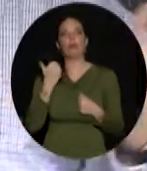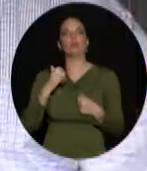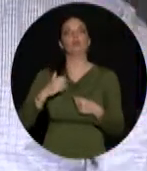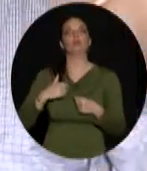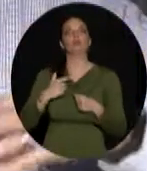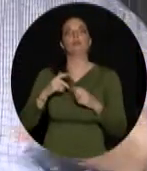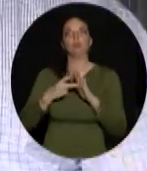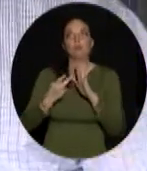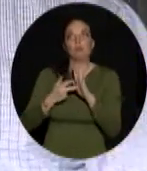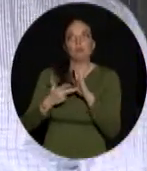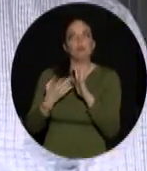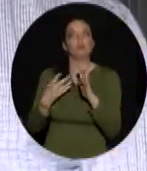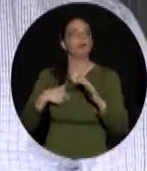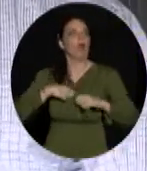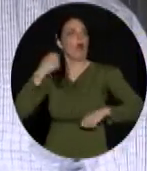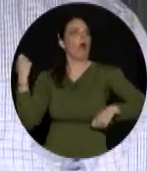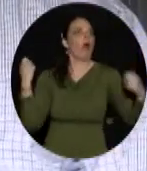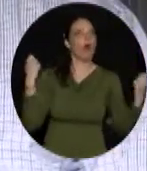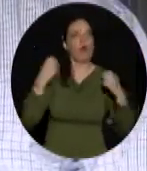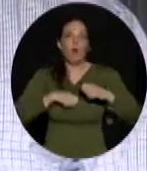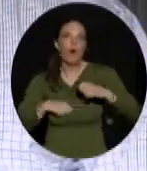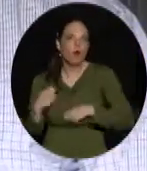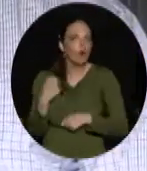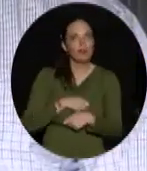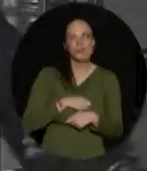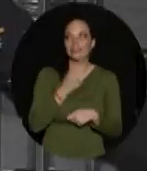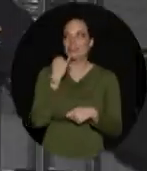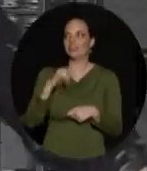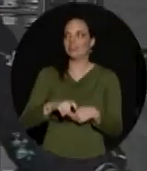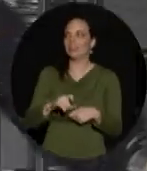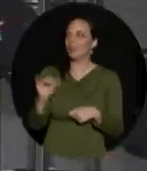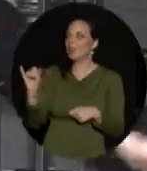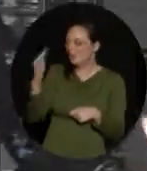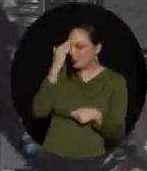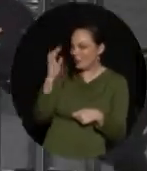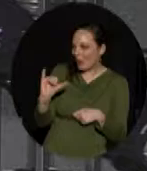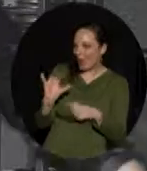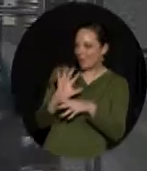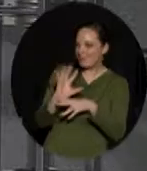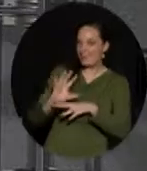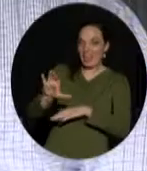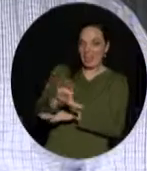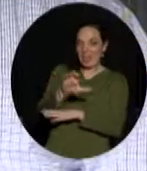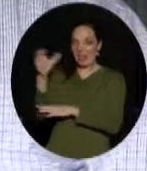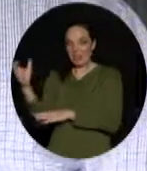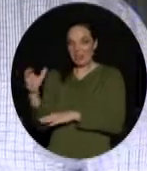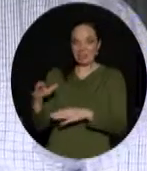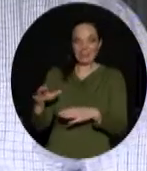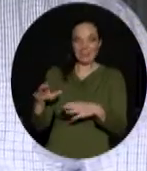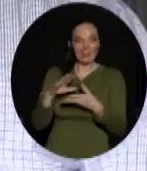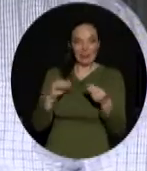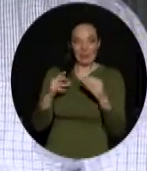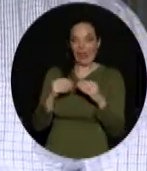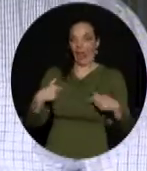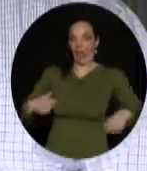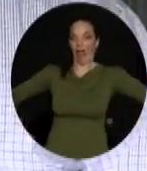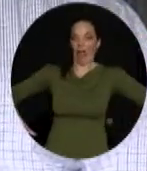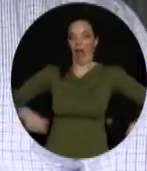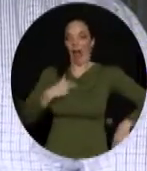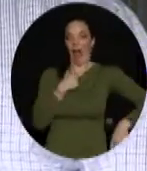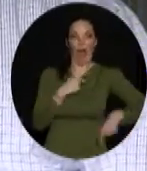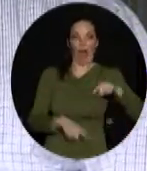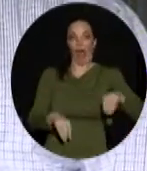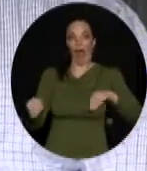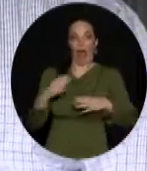of remove or add layers as need be. A Christmas Story? Yeah, Can't move my absolutely, arms. yeah. And also kind of protecting